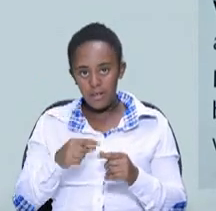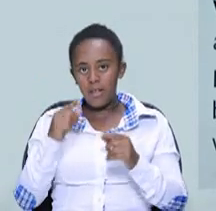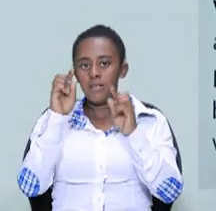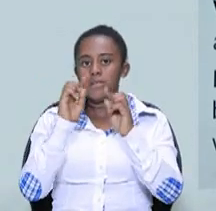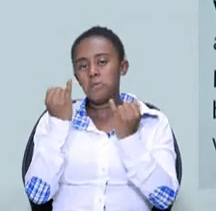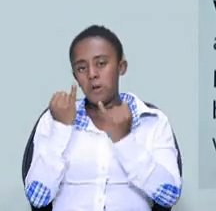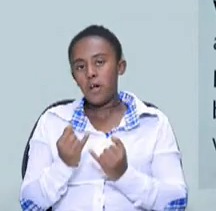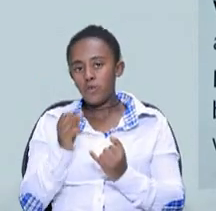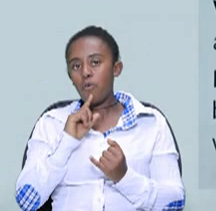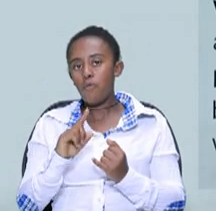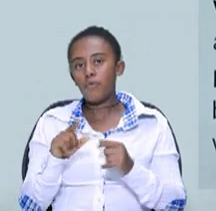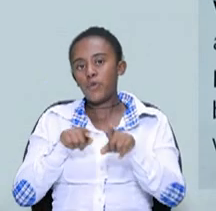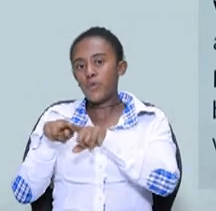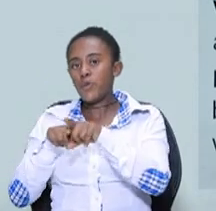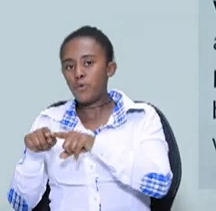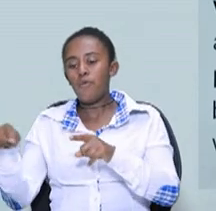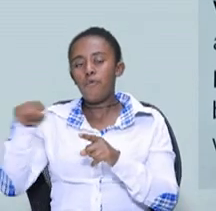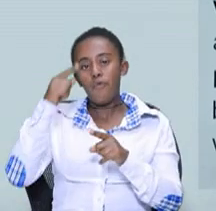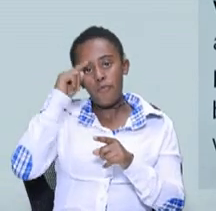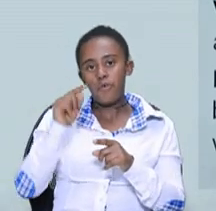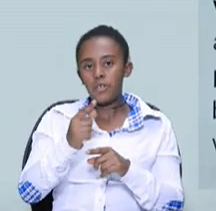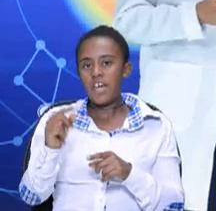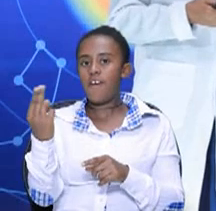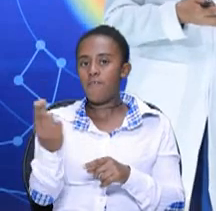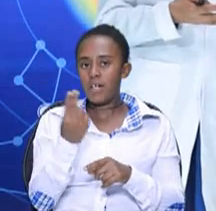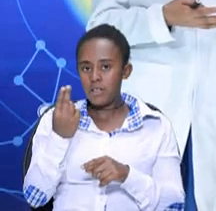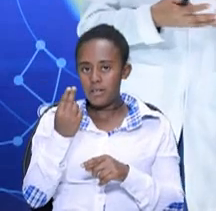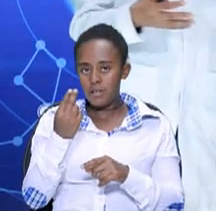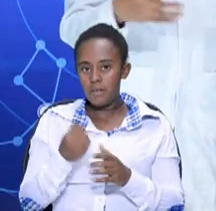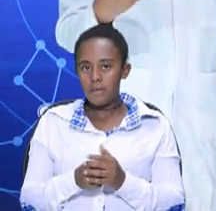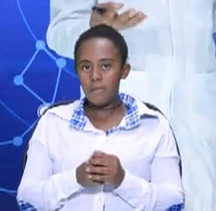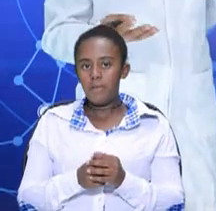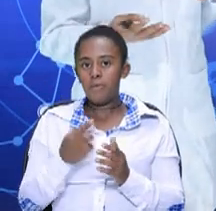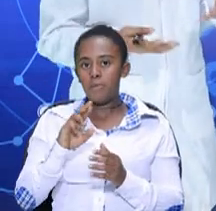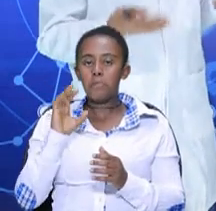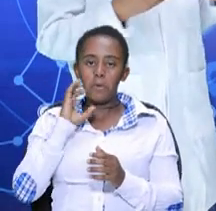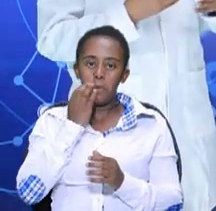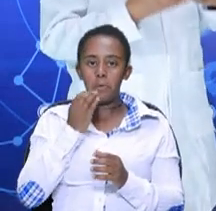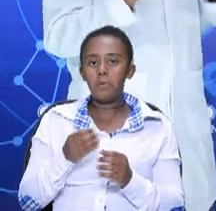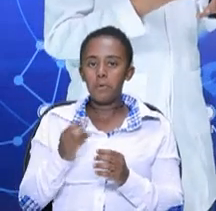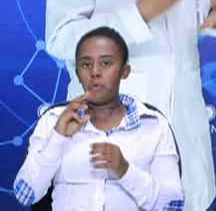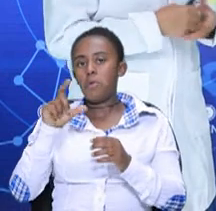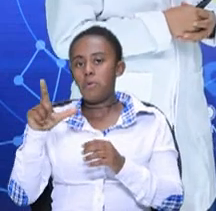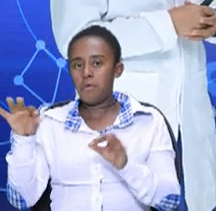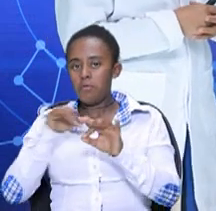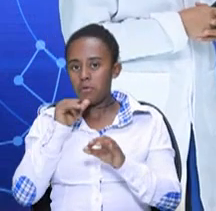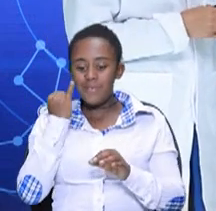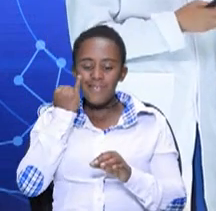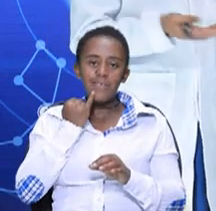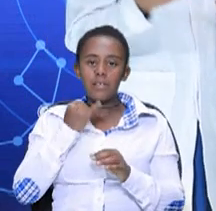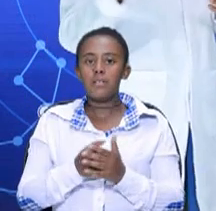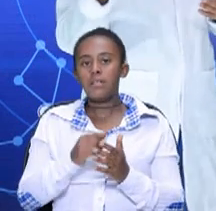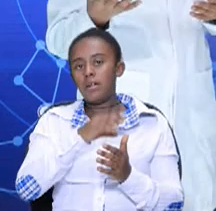vein is best suited for their function because it do not need thicker wall, rather it has thin